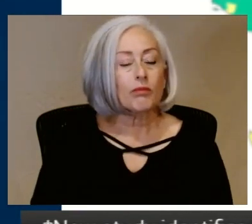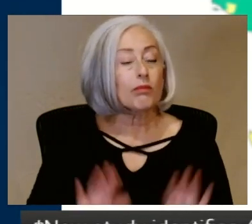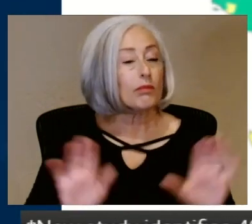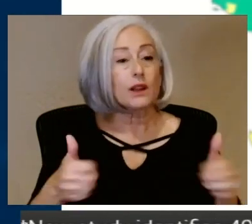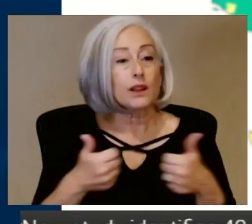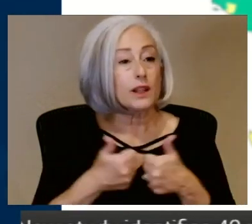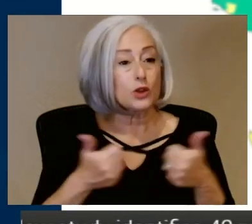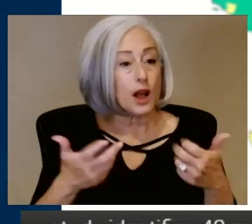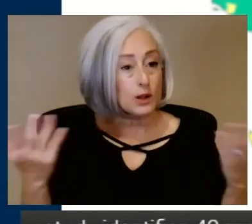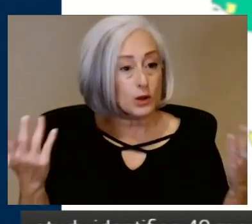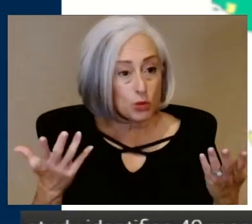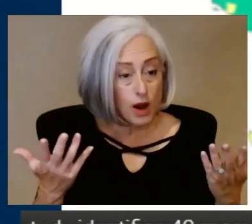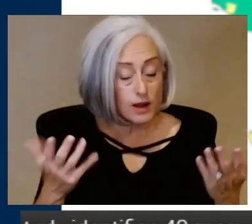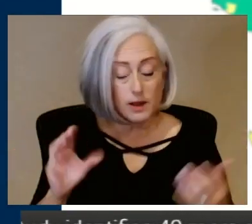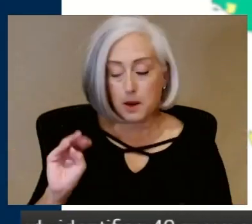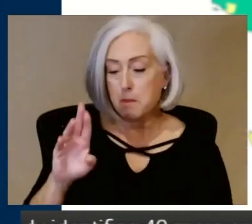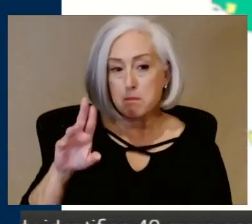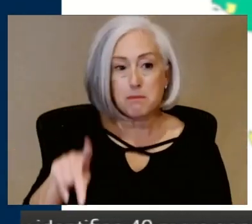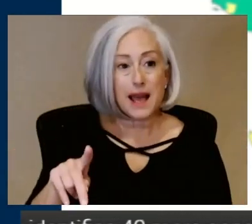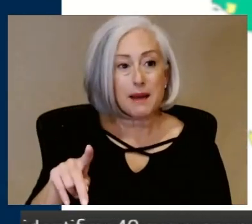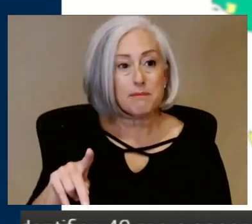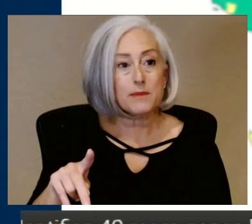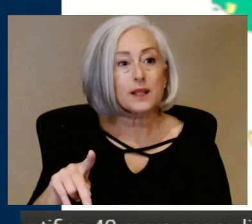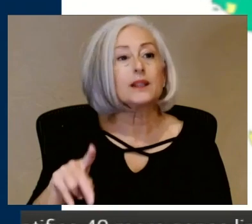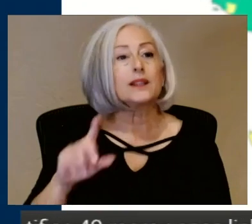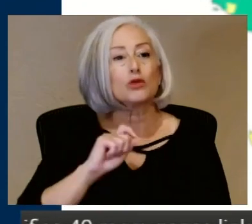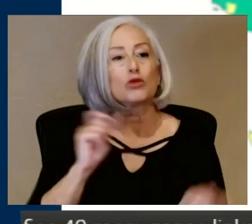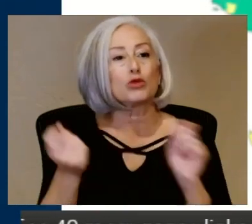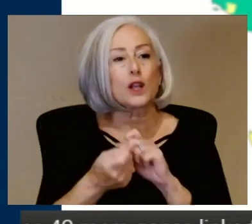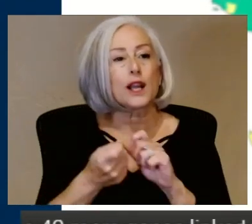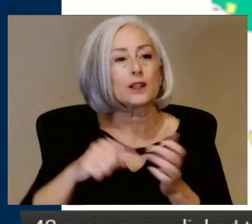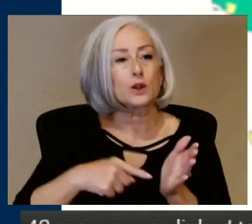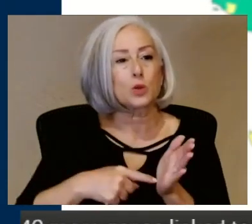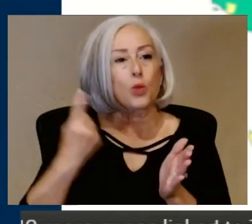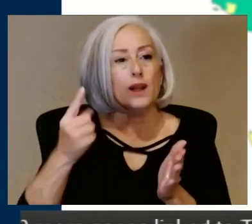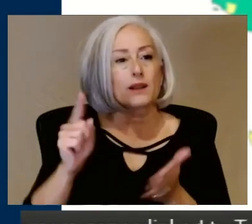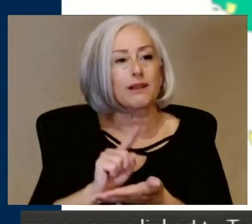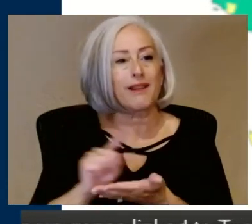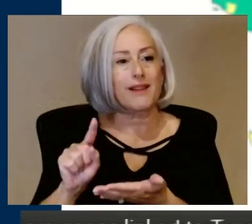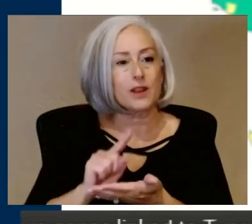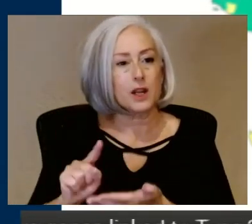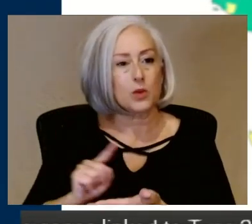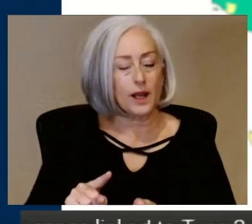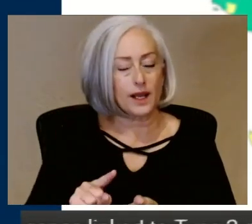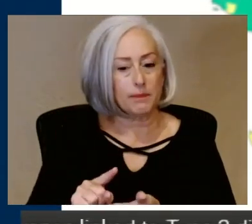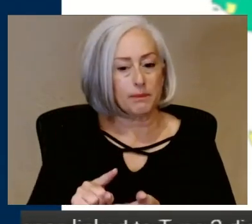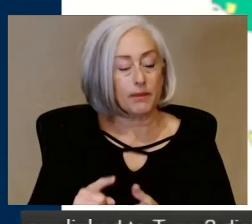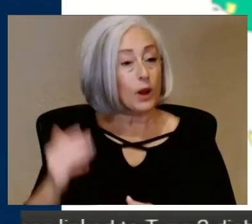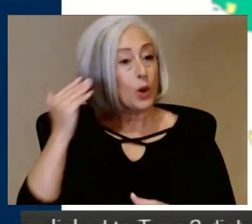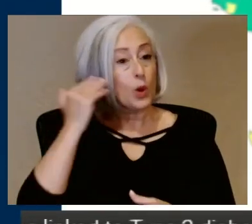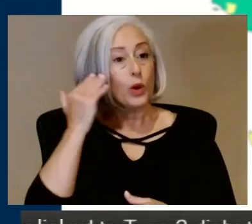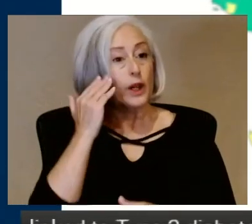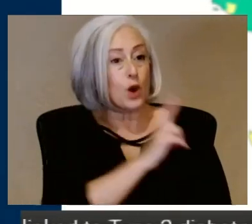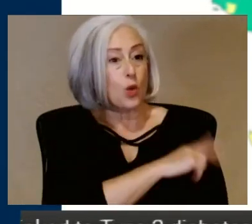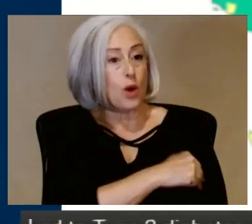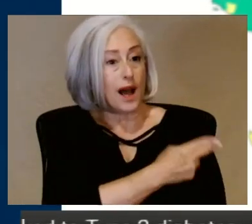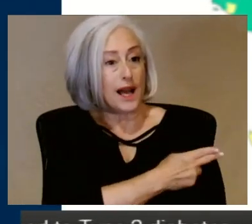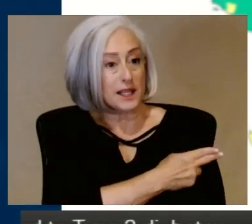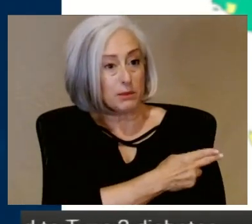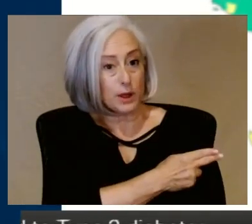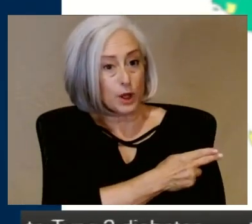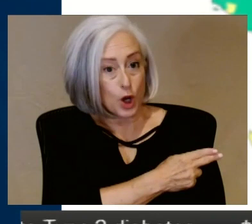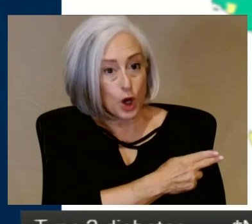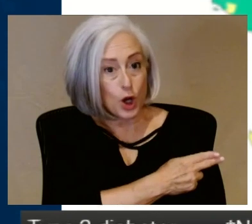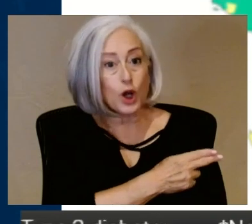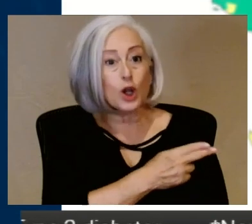that this map only updates weekly. And it's also, we know that hospitalizations are a lagging indicator. So we may not get the